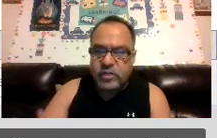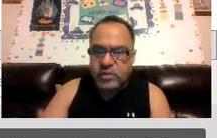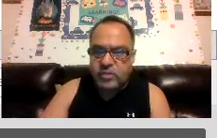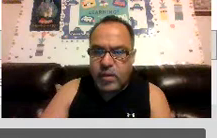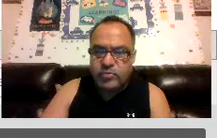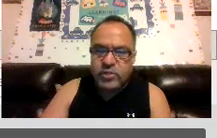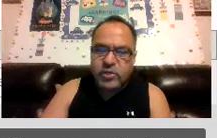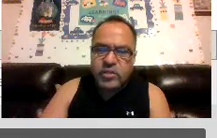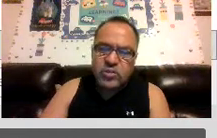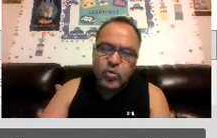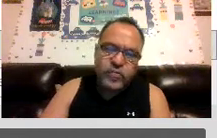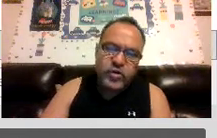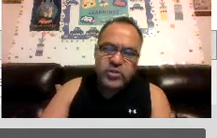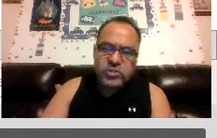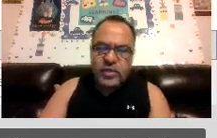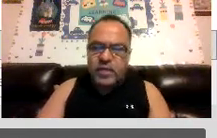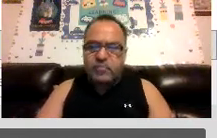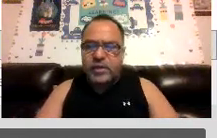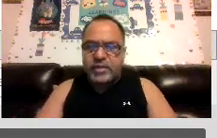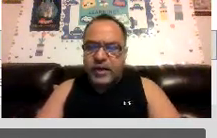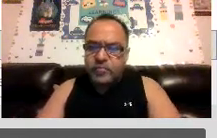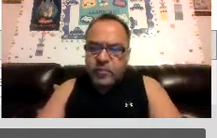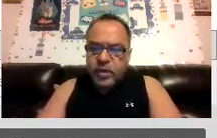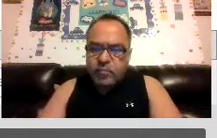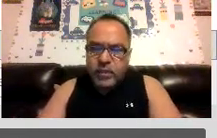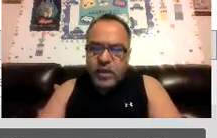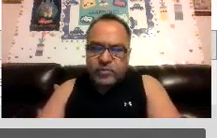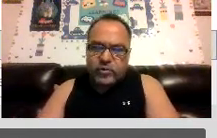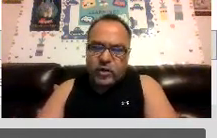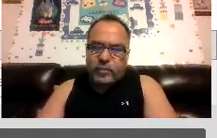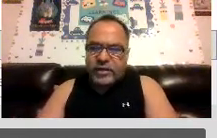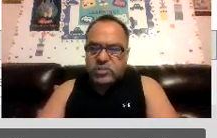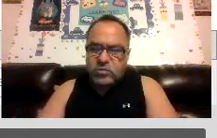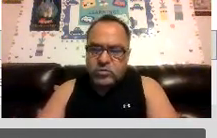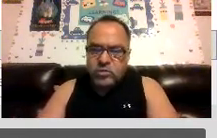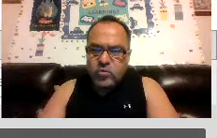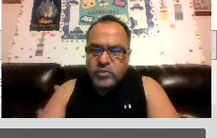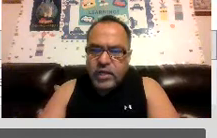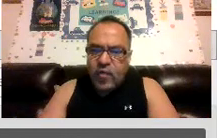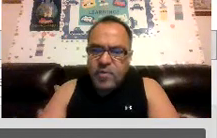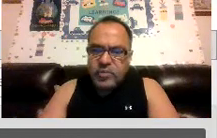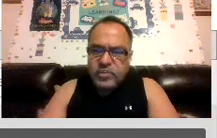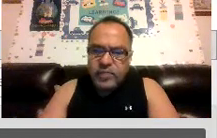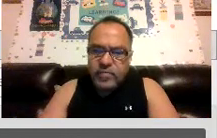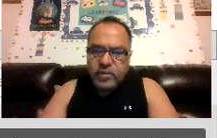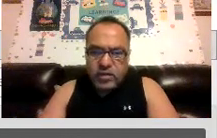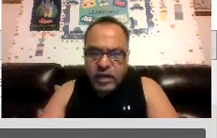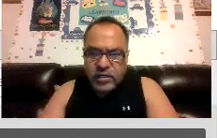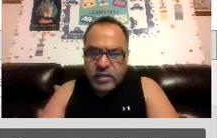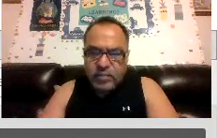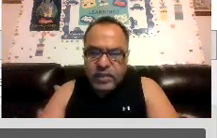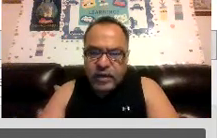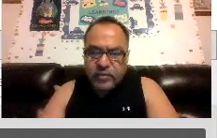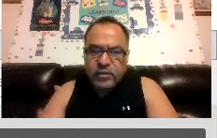busy tossing pebbles into the river, so Tala bent down and picked up the dark black stones. When she held them up to the sun, the